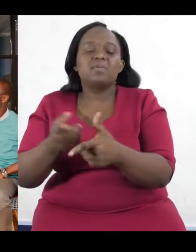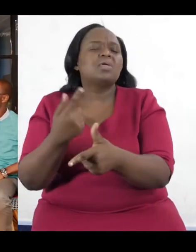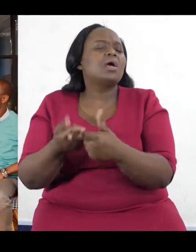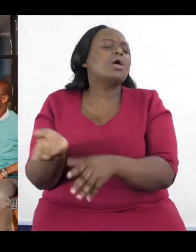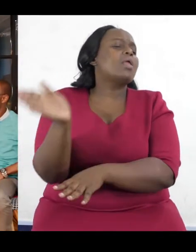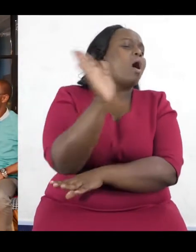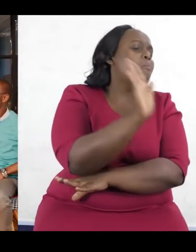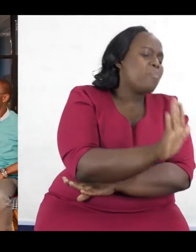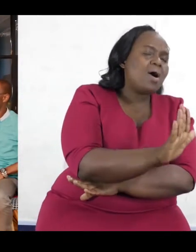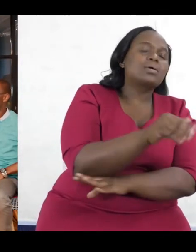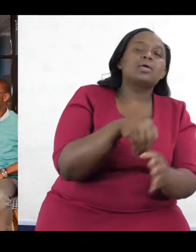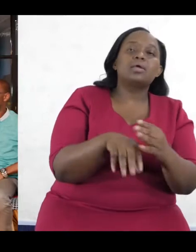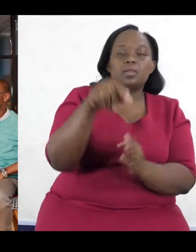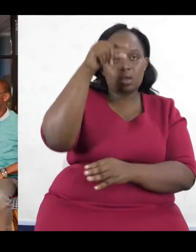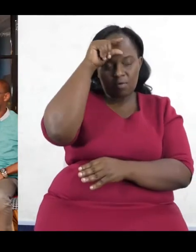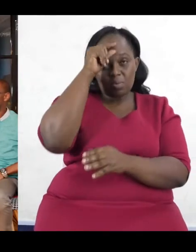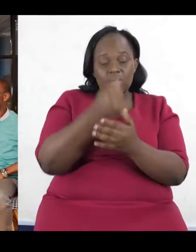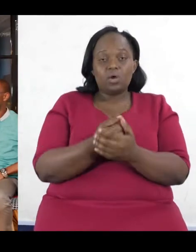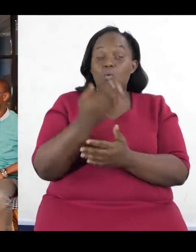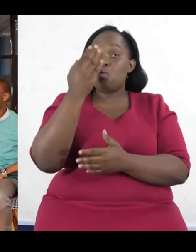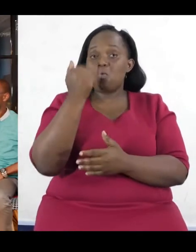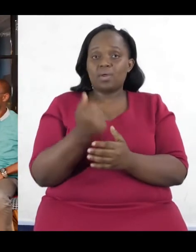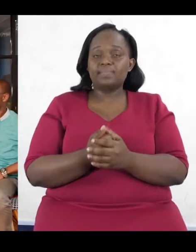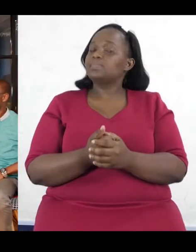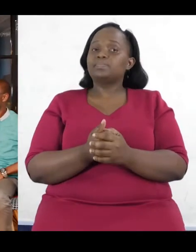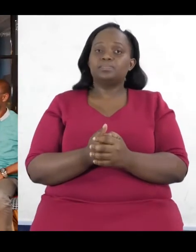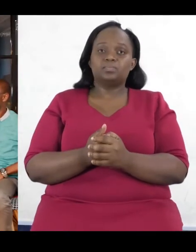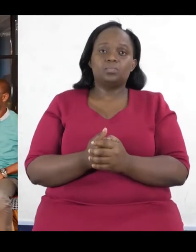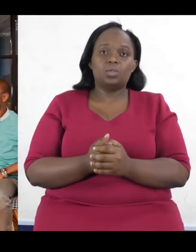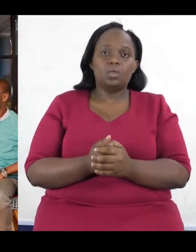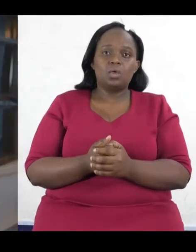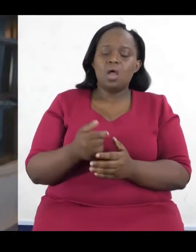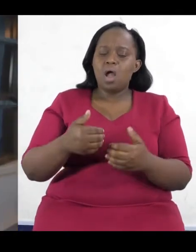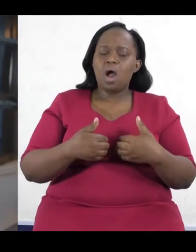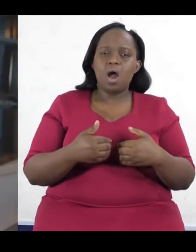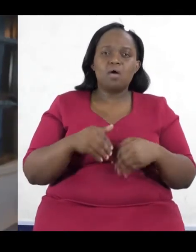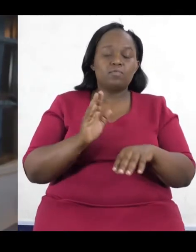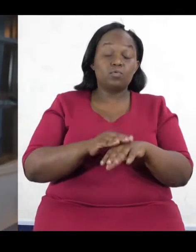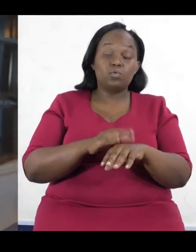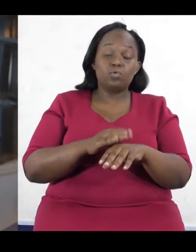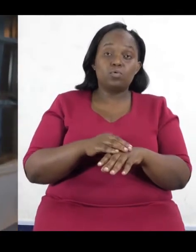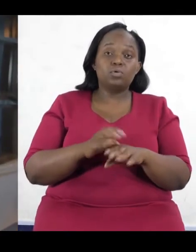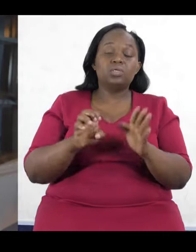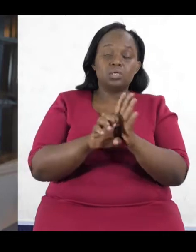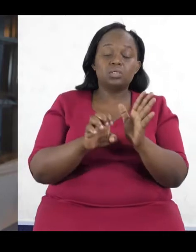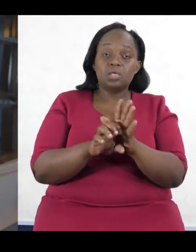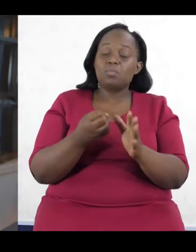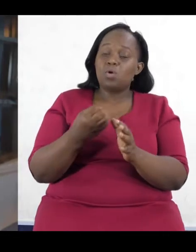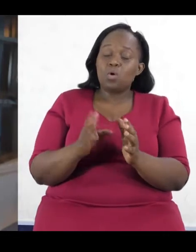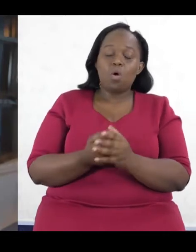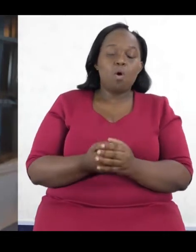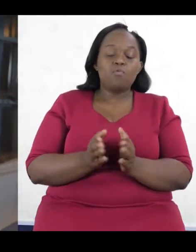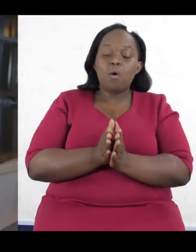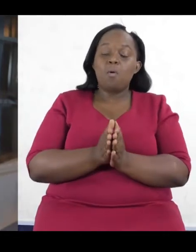to the government. Because we have a good example of successful